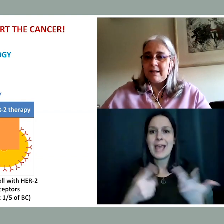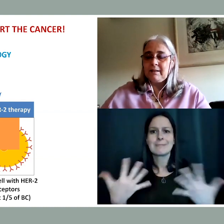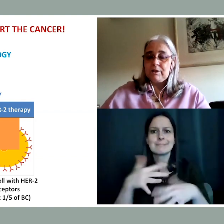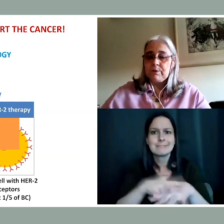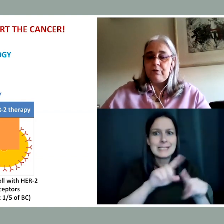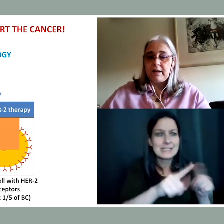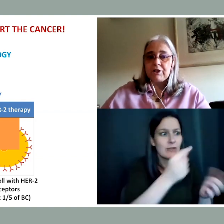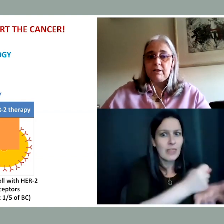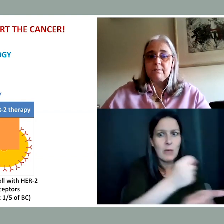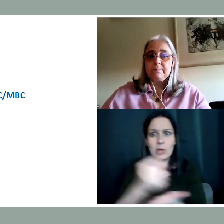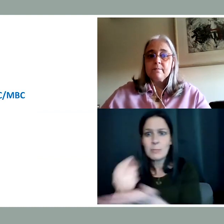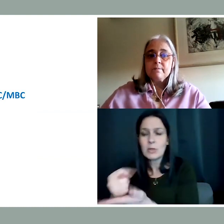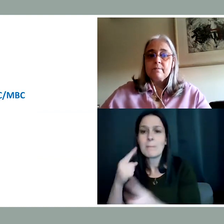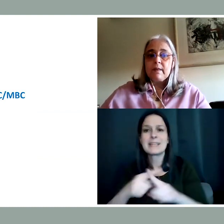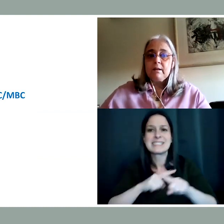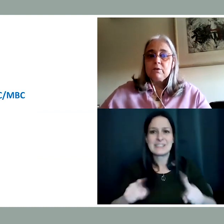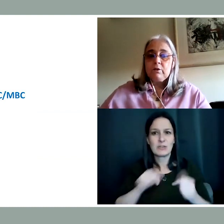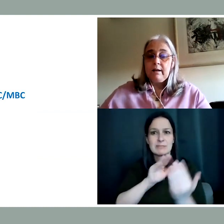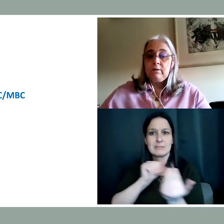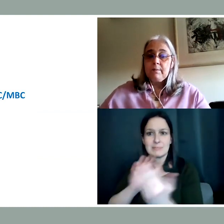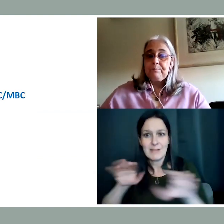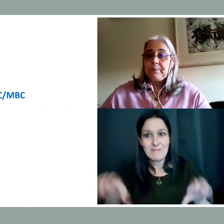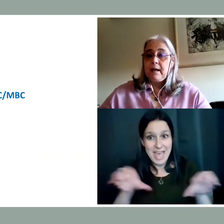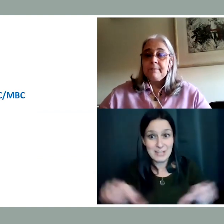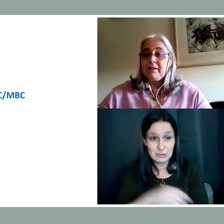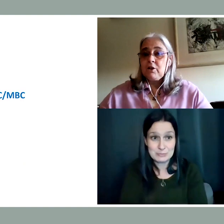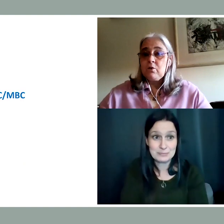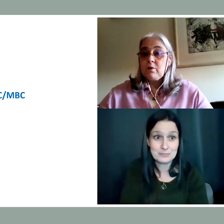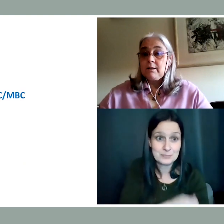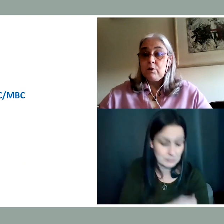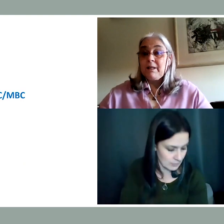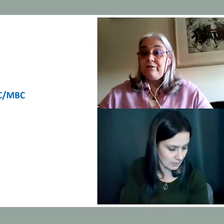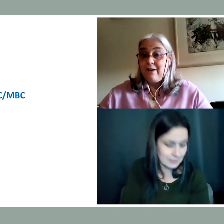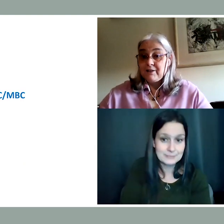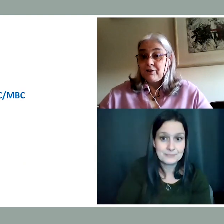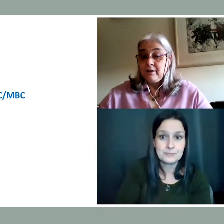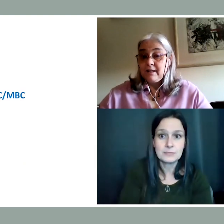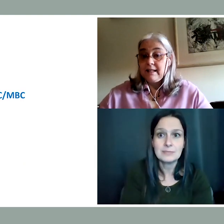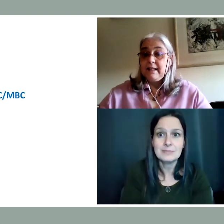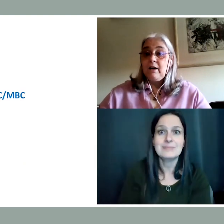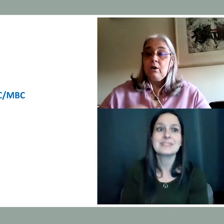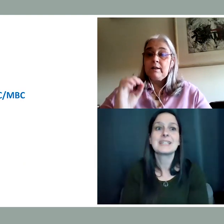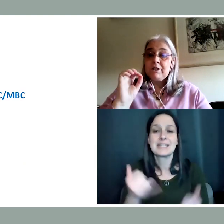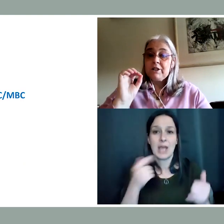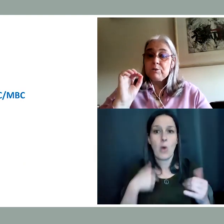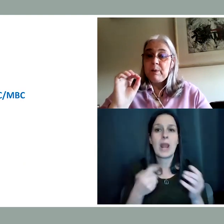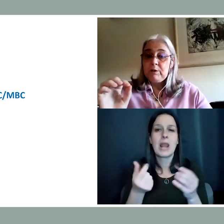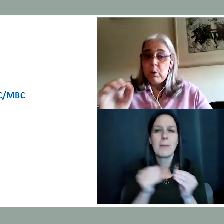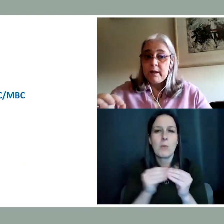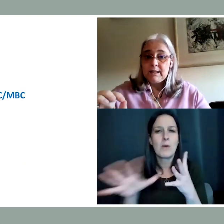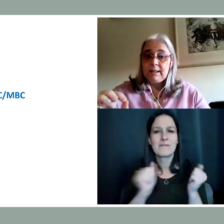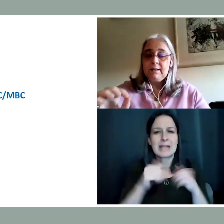different mechanisms of action. So now I'm going to go a little bit faster on